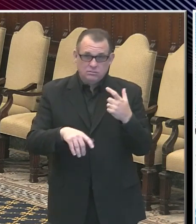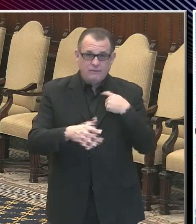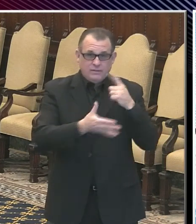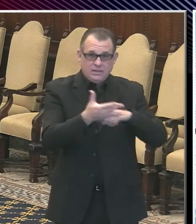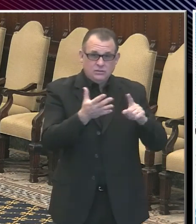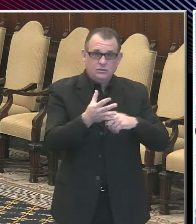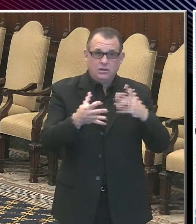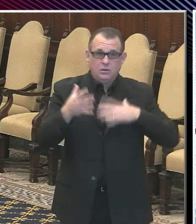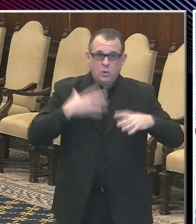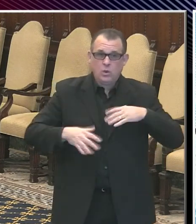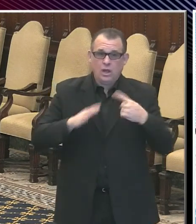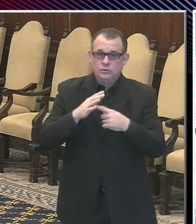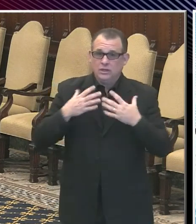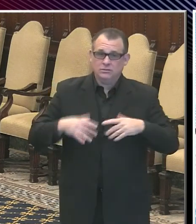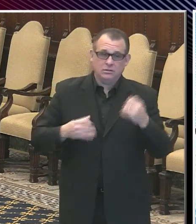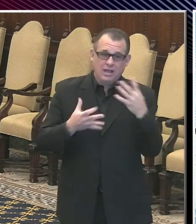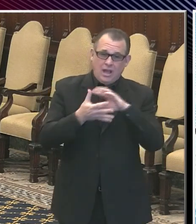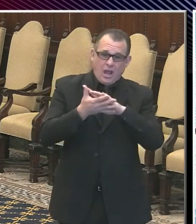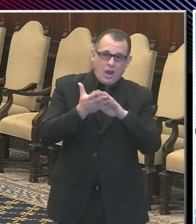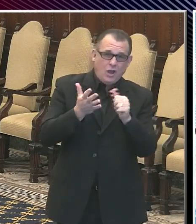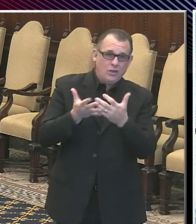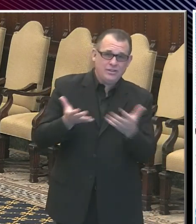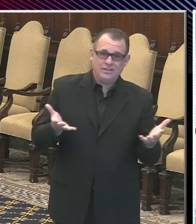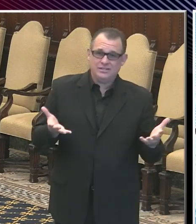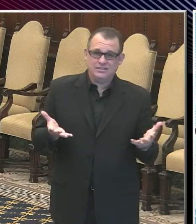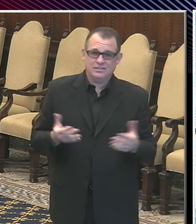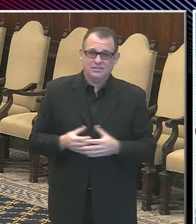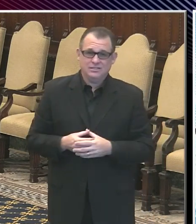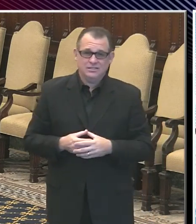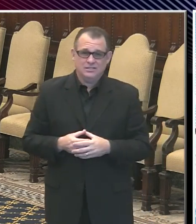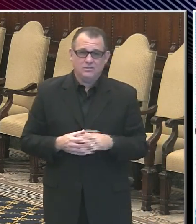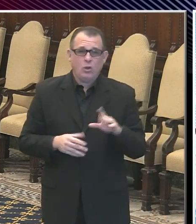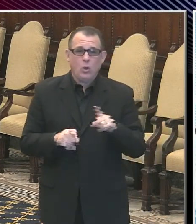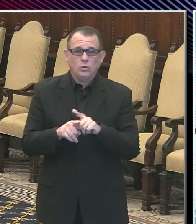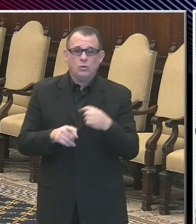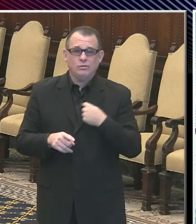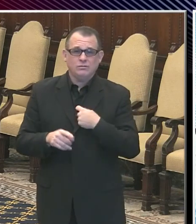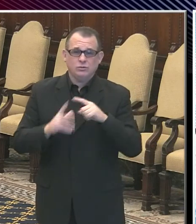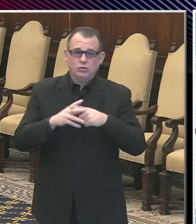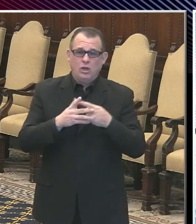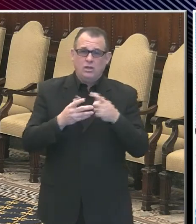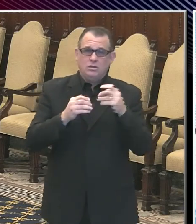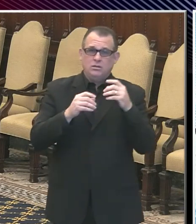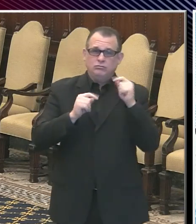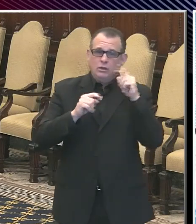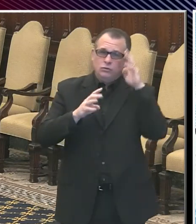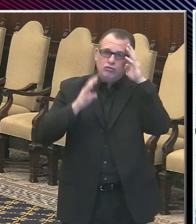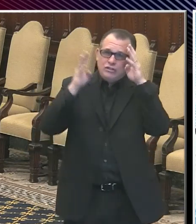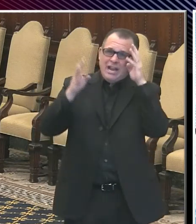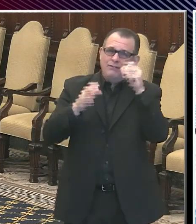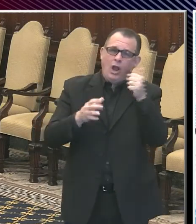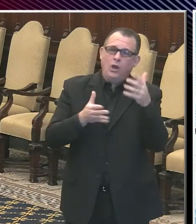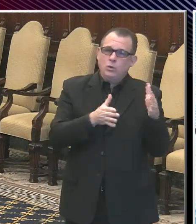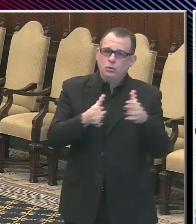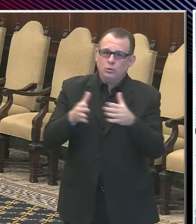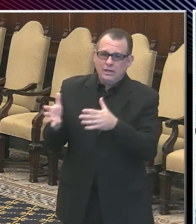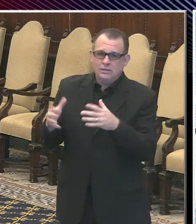material. We've also started to think creatively. If we can't get your typical